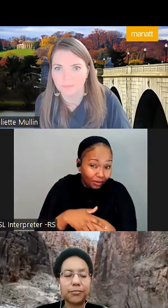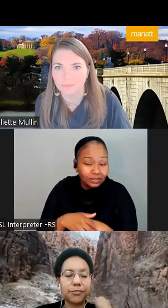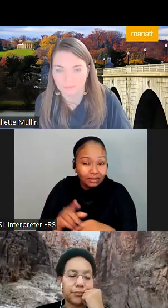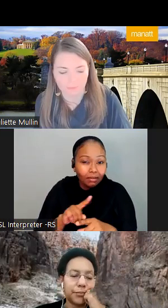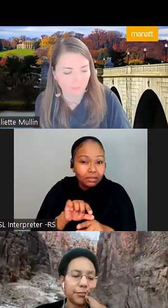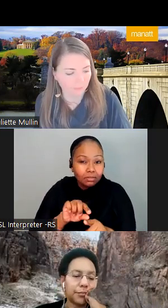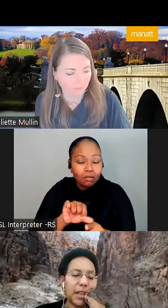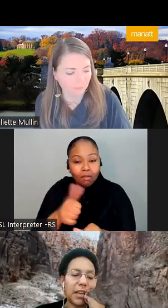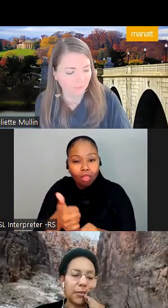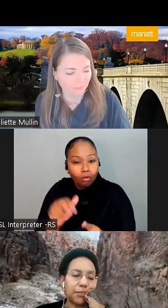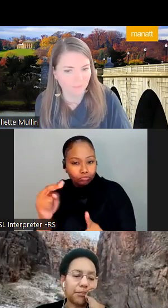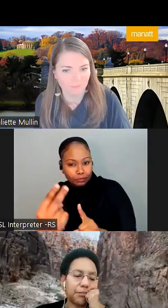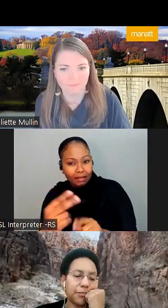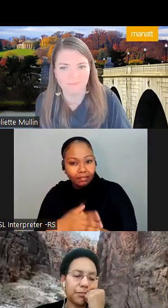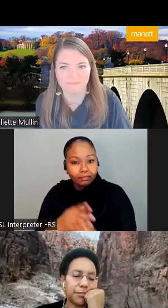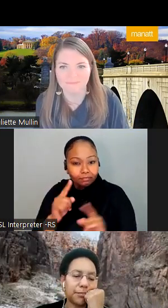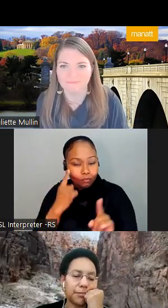consider. Thank you.